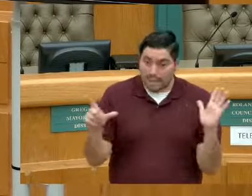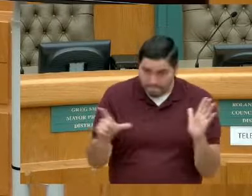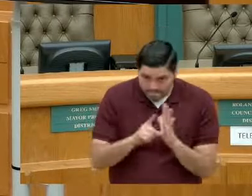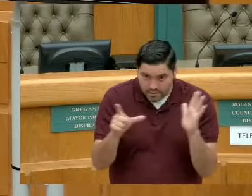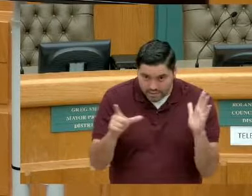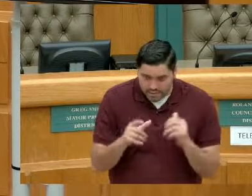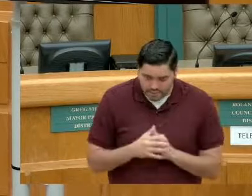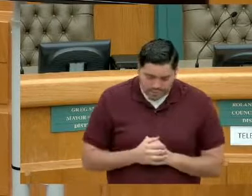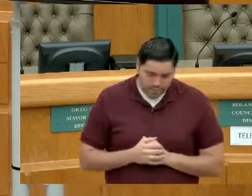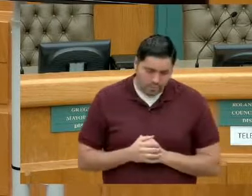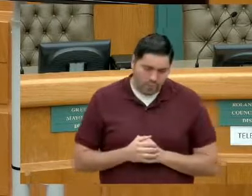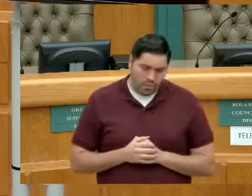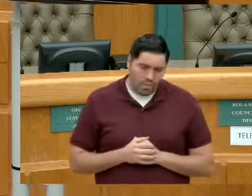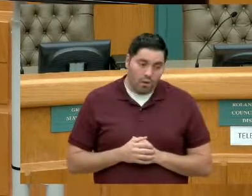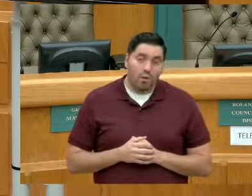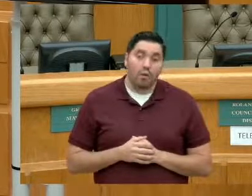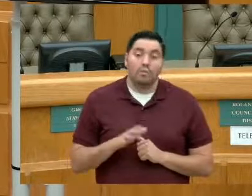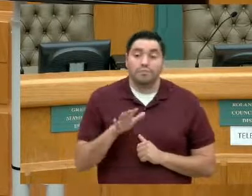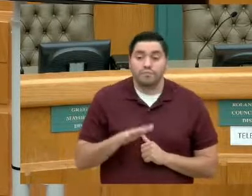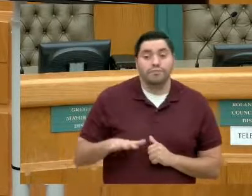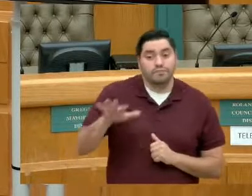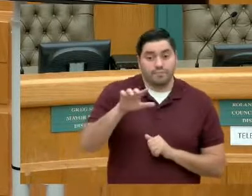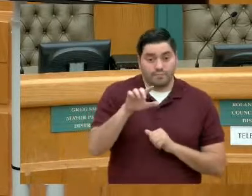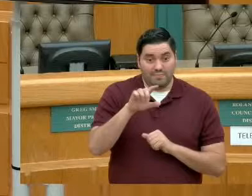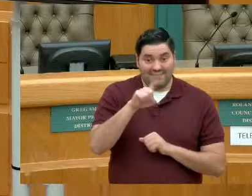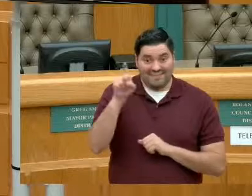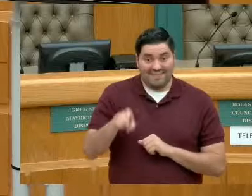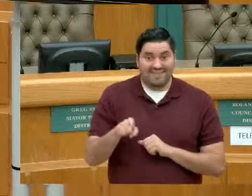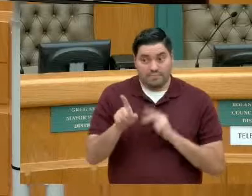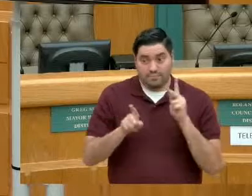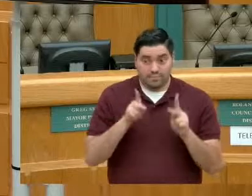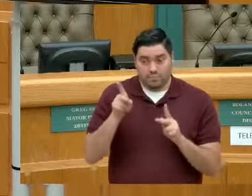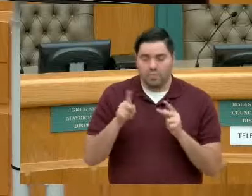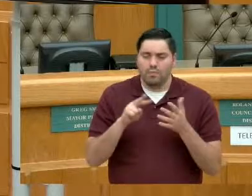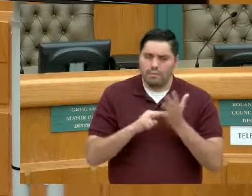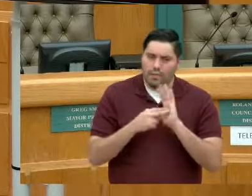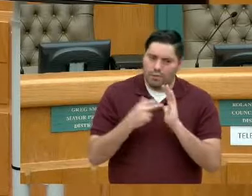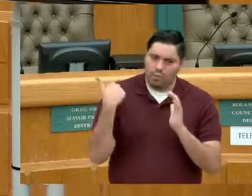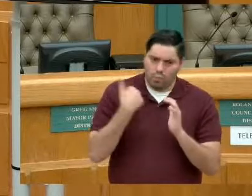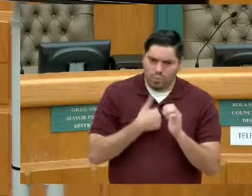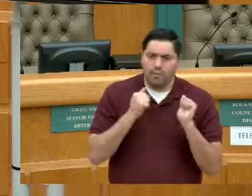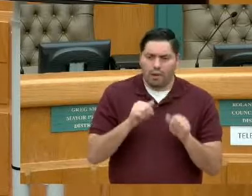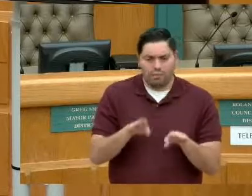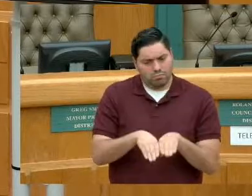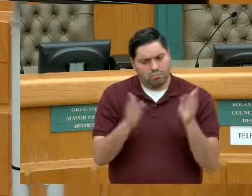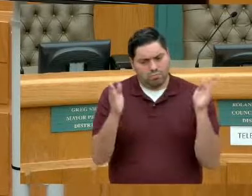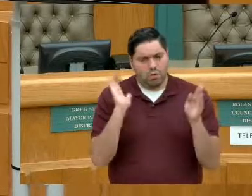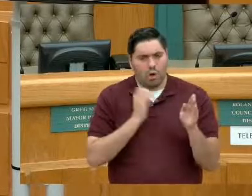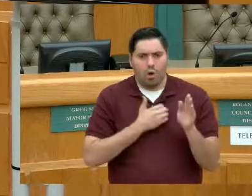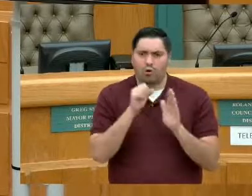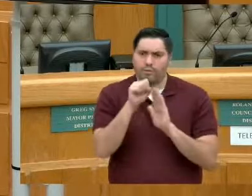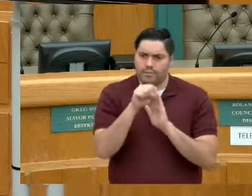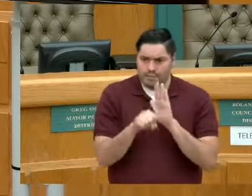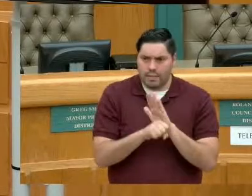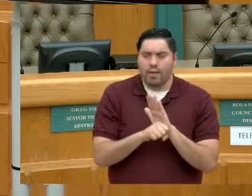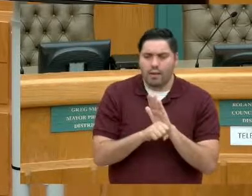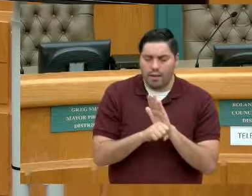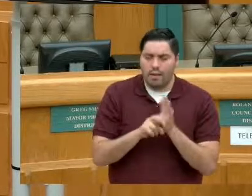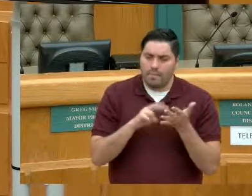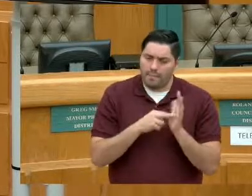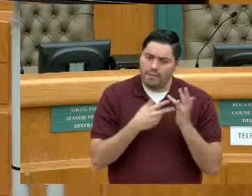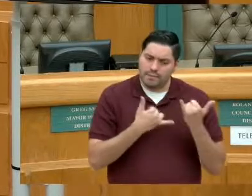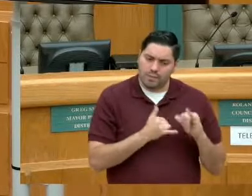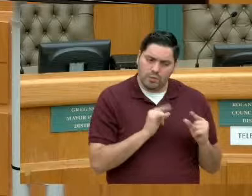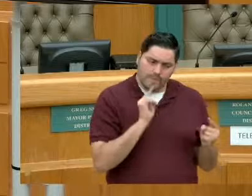immediately. The people of Texas continue to prove that we can safely and responsibly open our state for business while containing